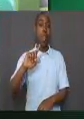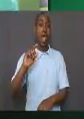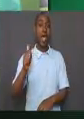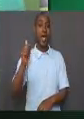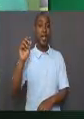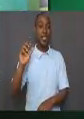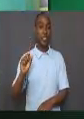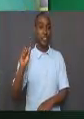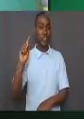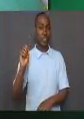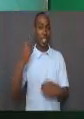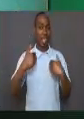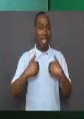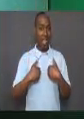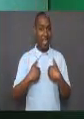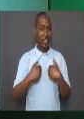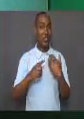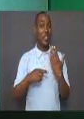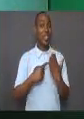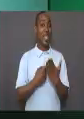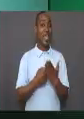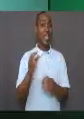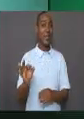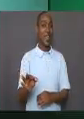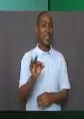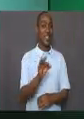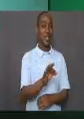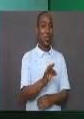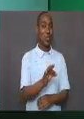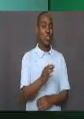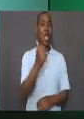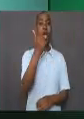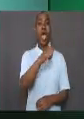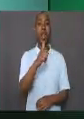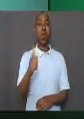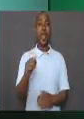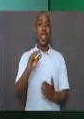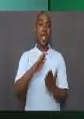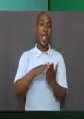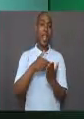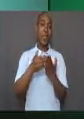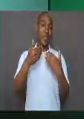This is what gives plant cells their green color.